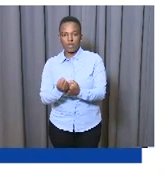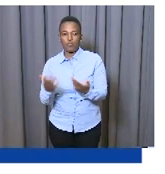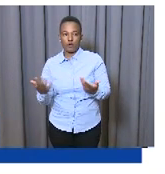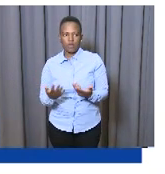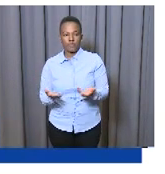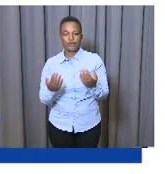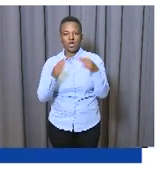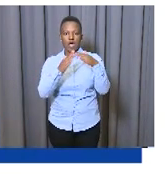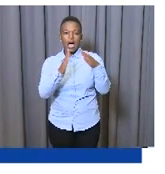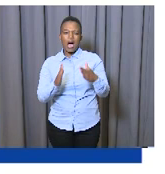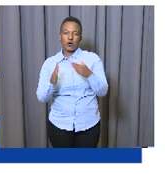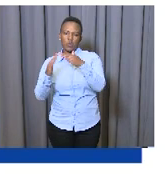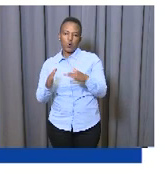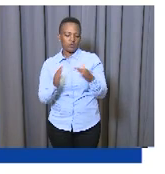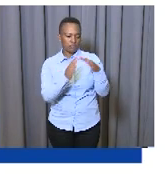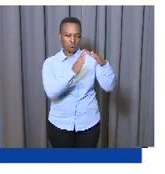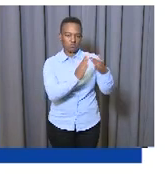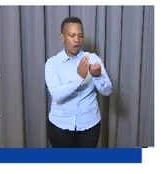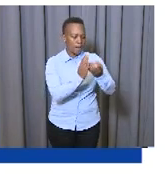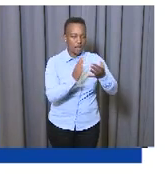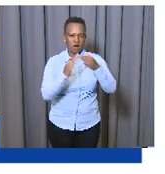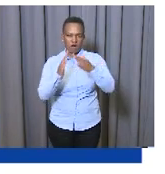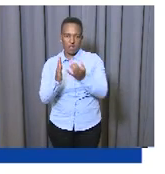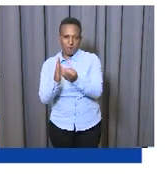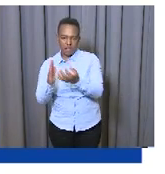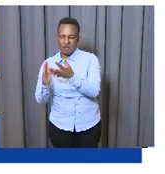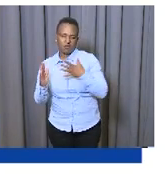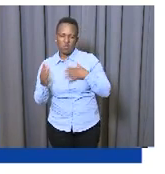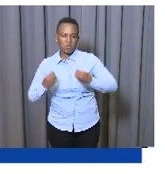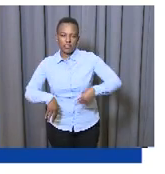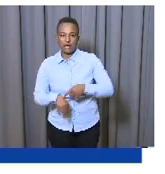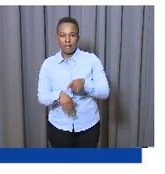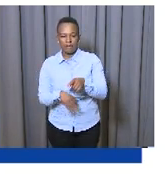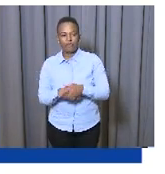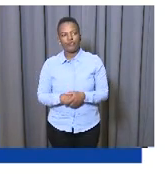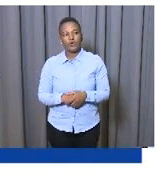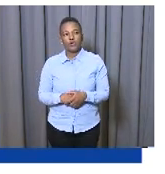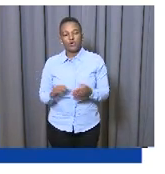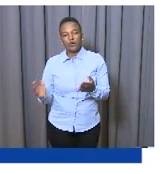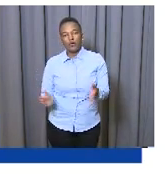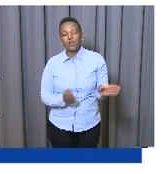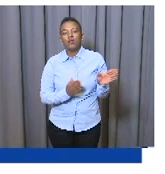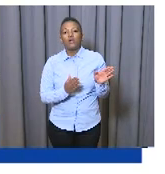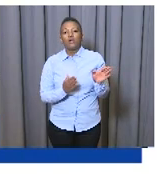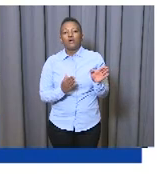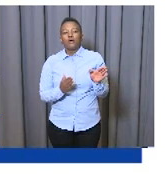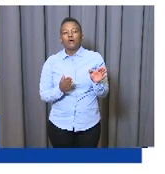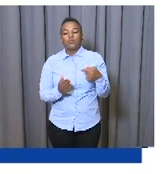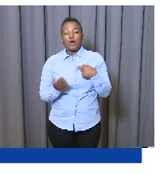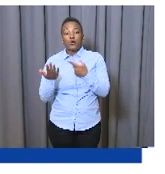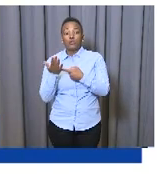I don't want to waste your time on this one. So I want to go to the slide that shows you how